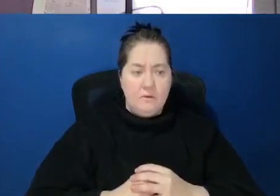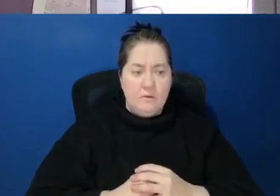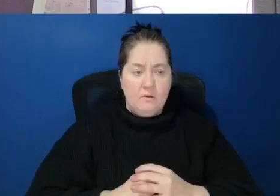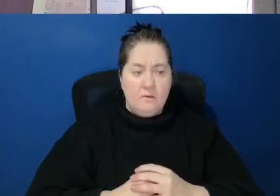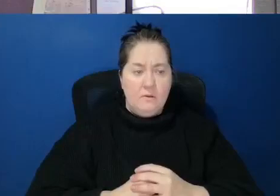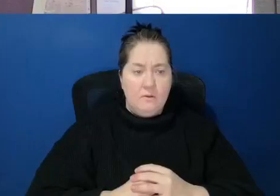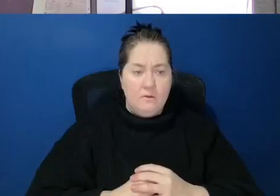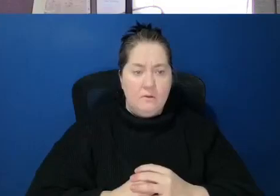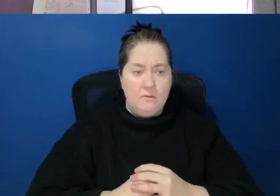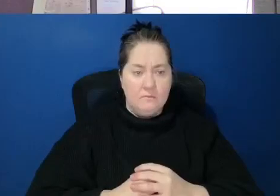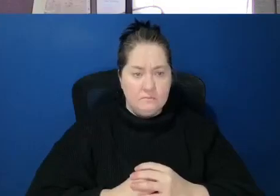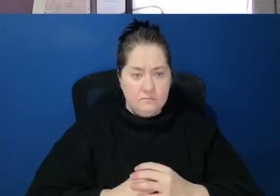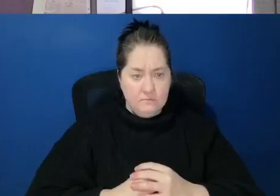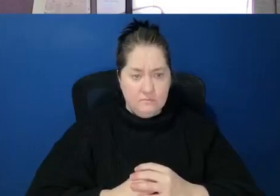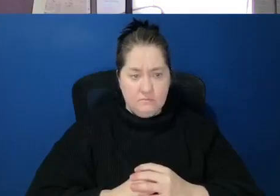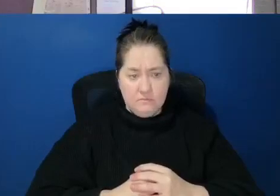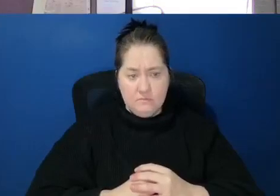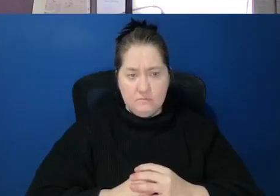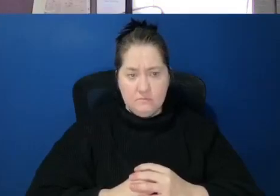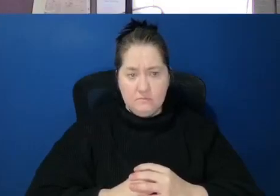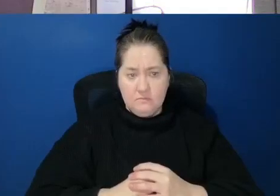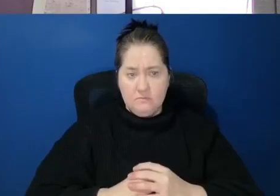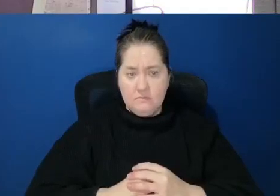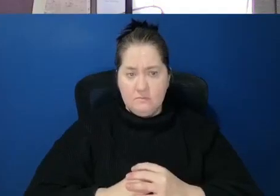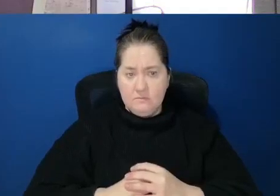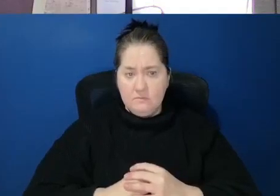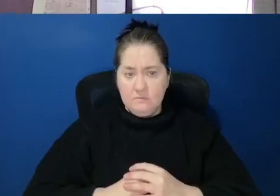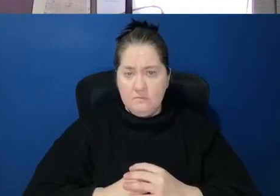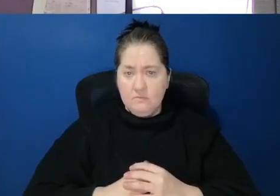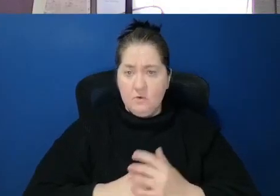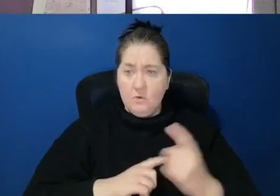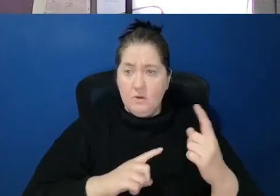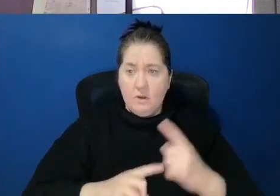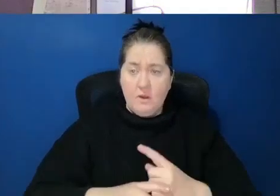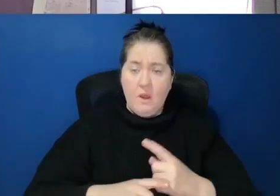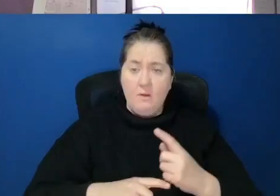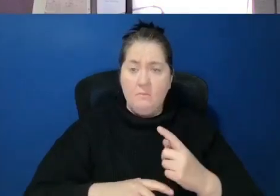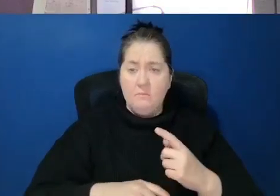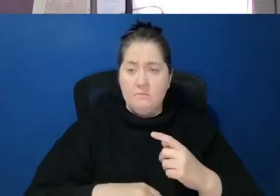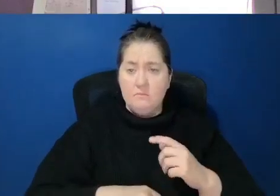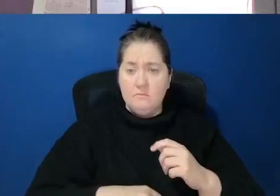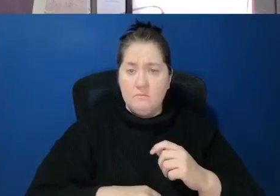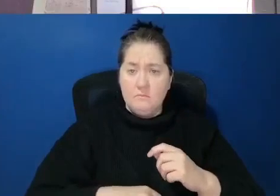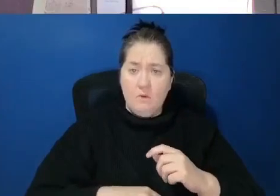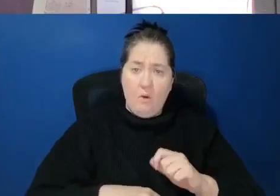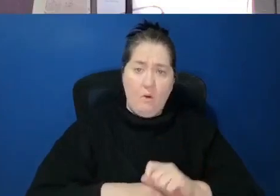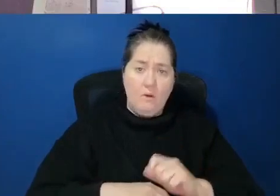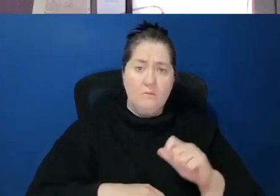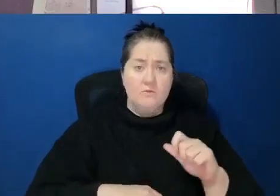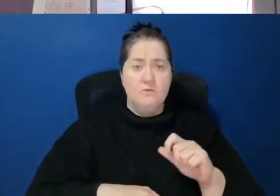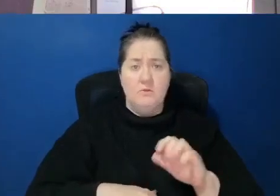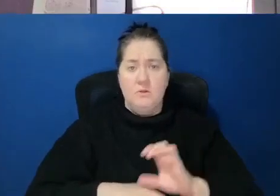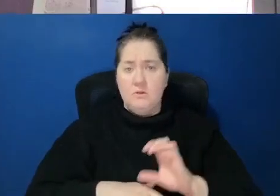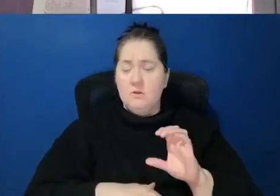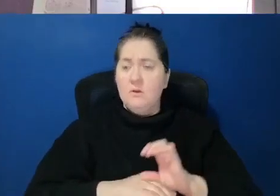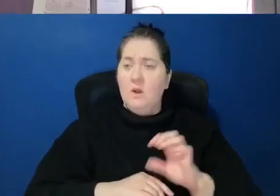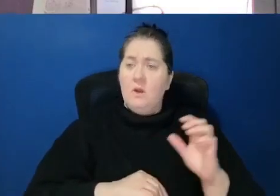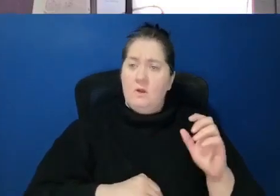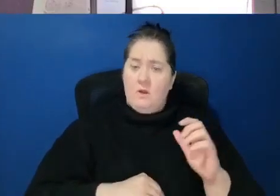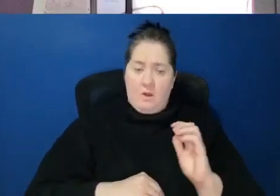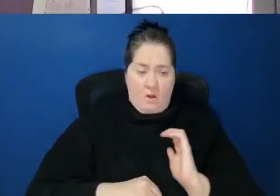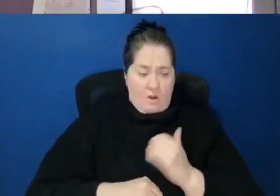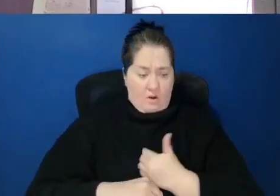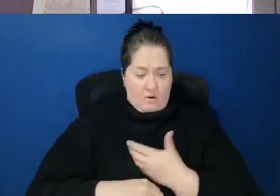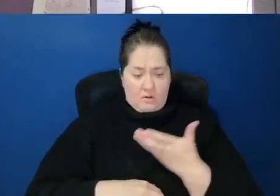Oh, come to the altar, for our God's arms